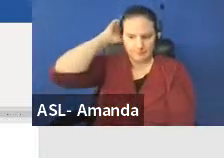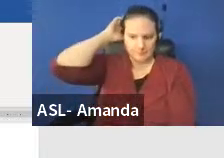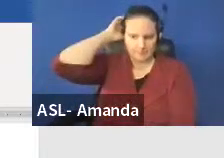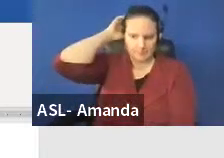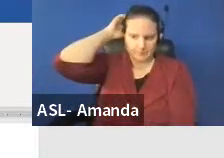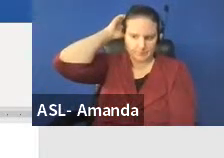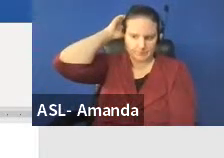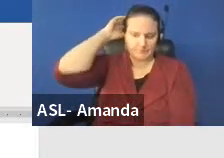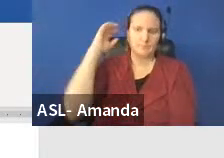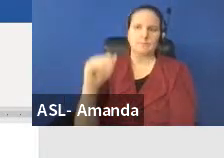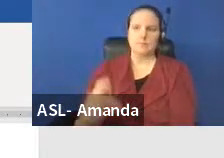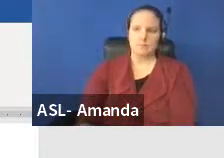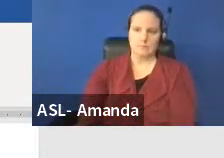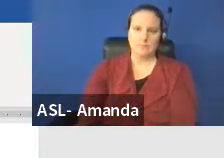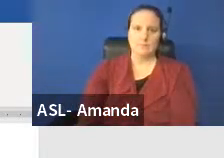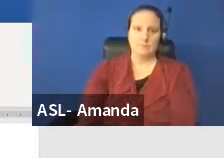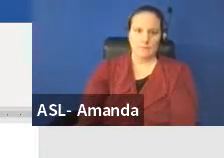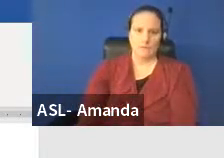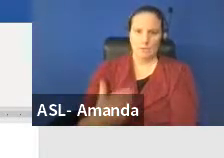mind. Thanks. You're good.